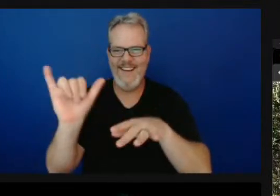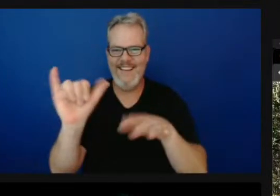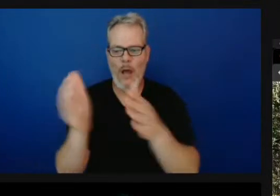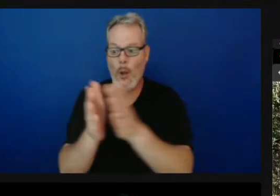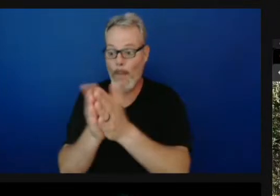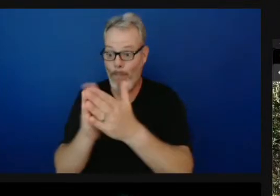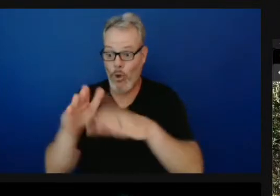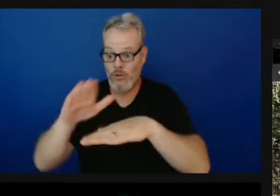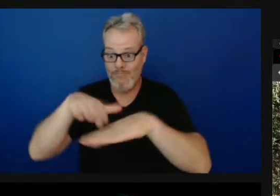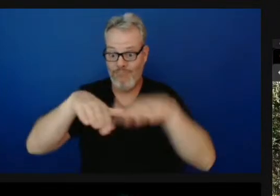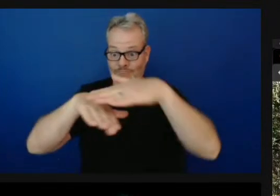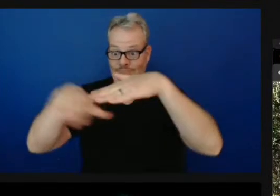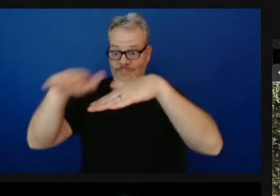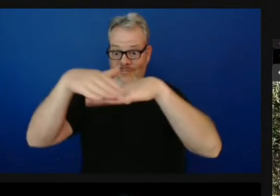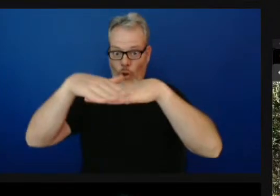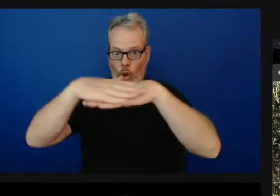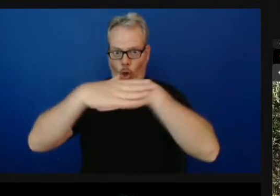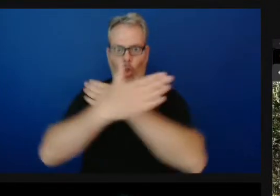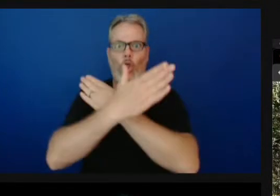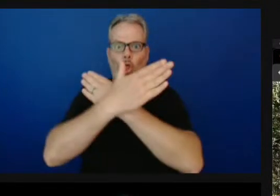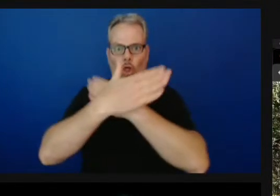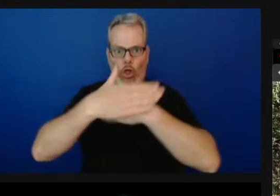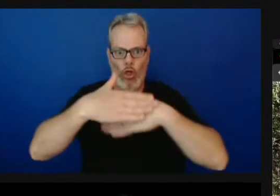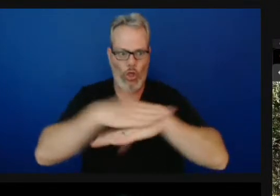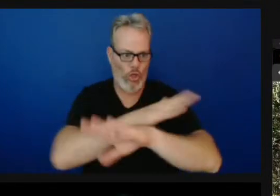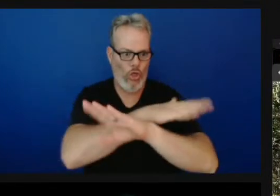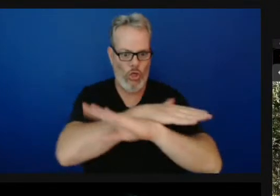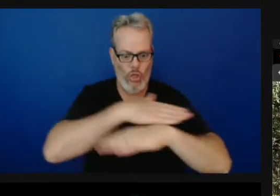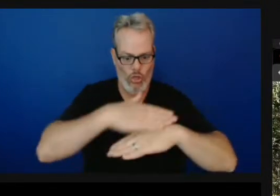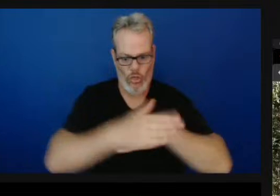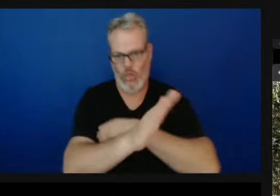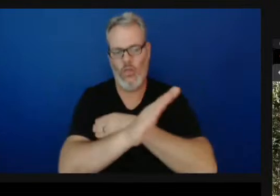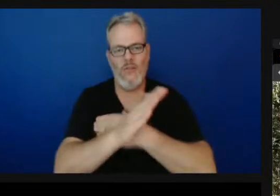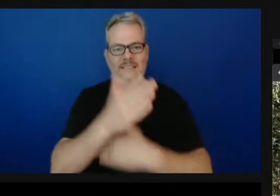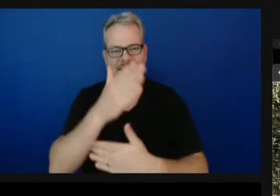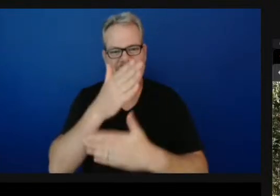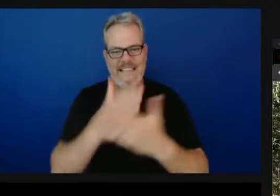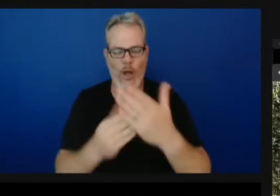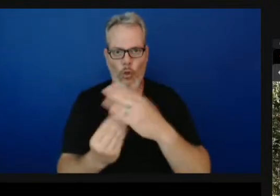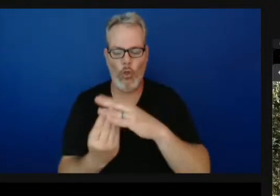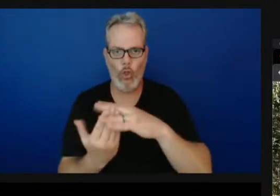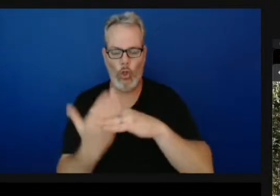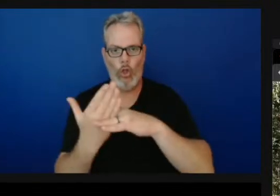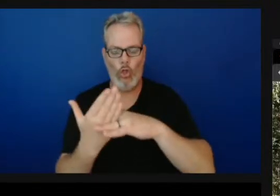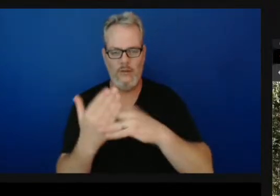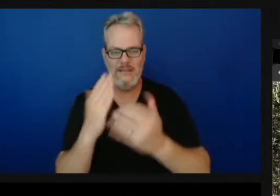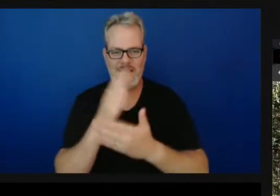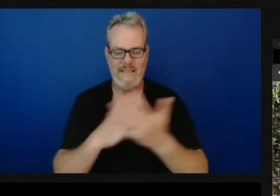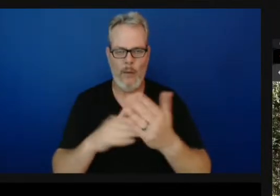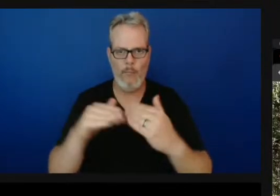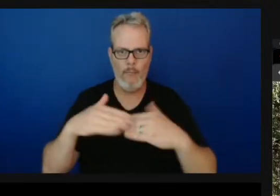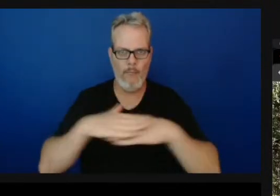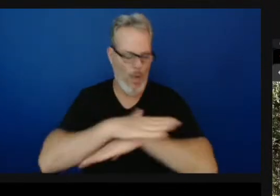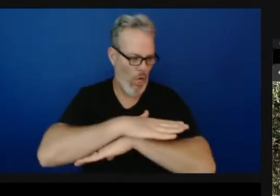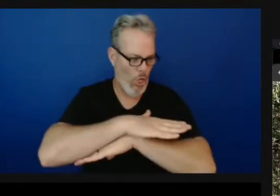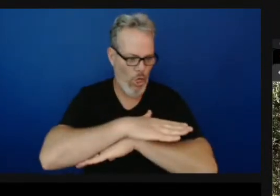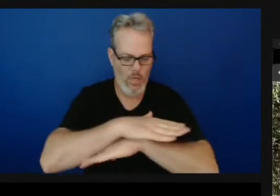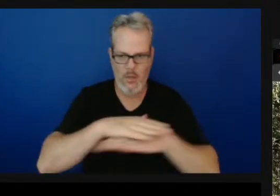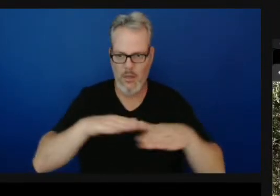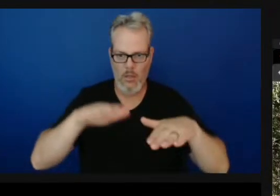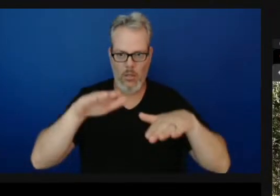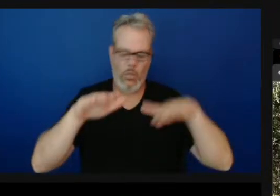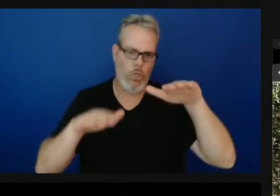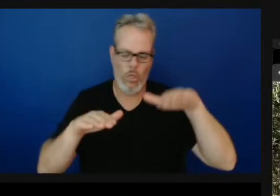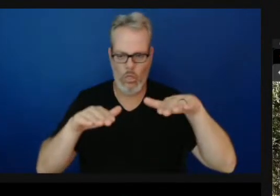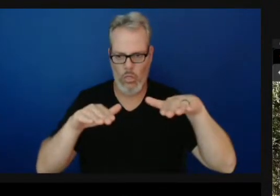of sliding past each other. Some of them might come up towards the surface and cause bulging. Others might slide past each other. And if these things aren't perfectly the same